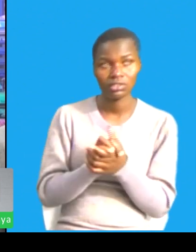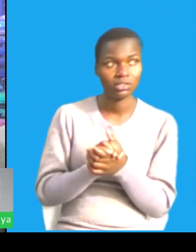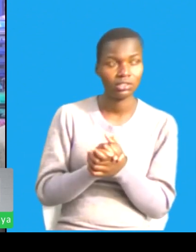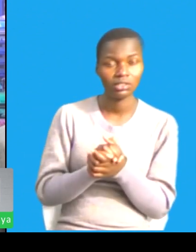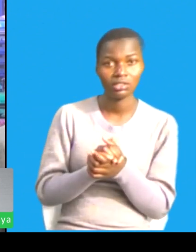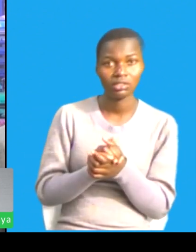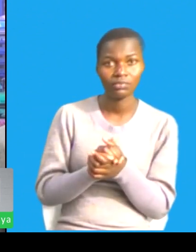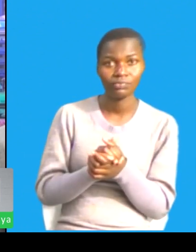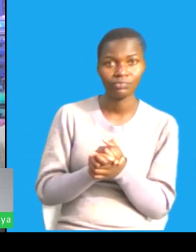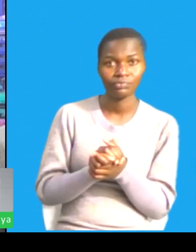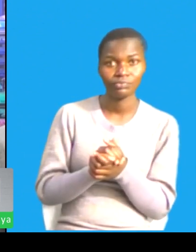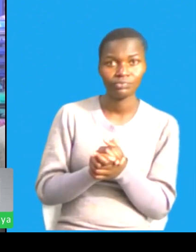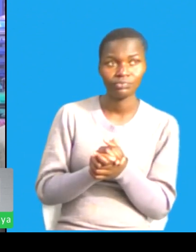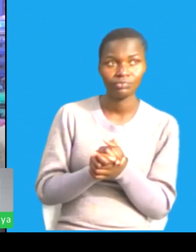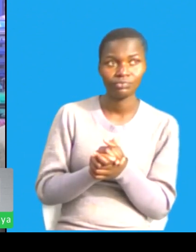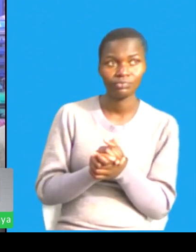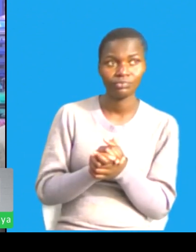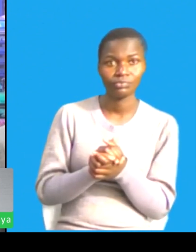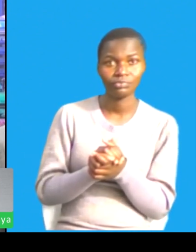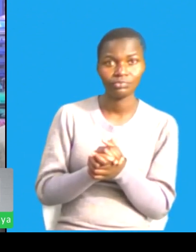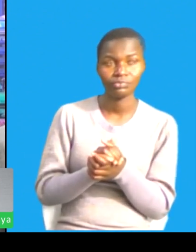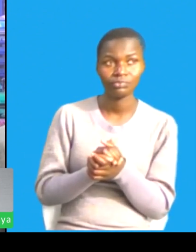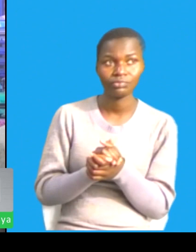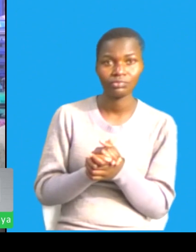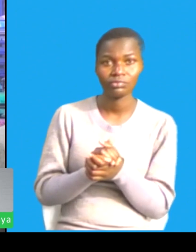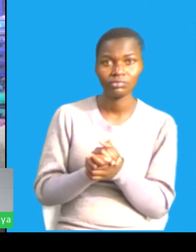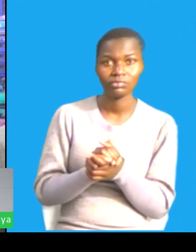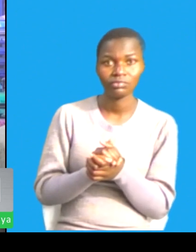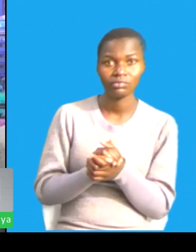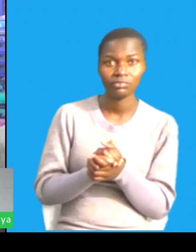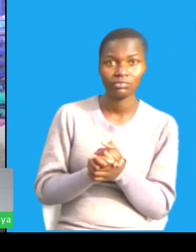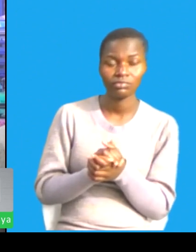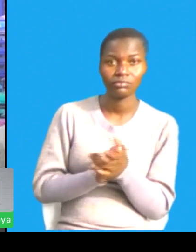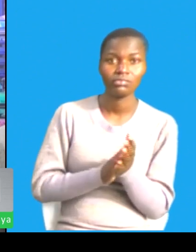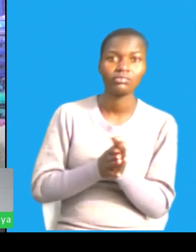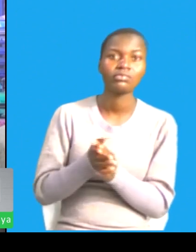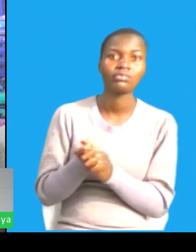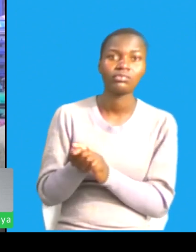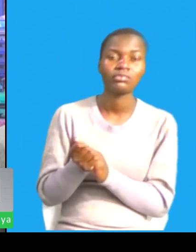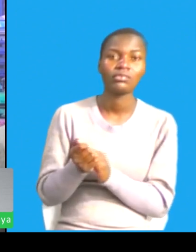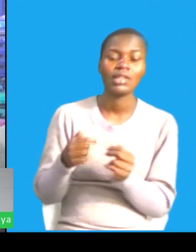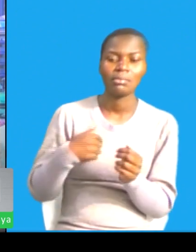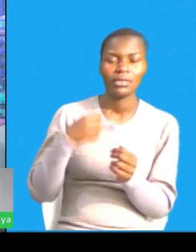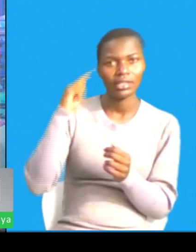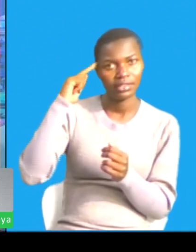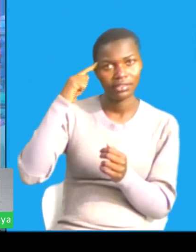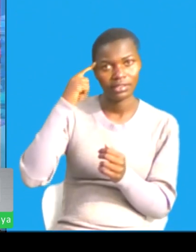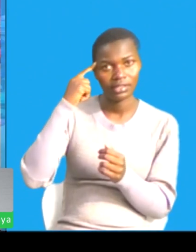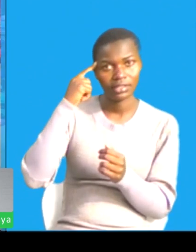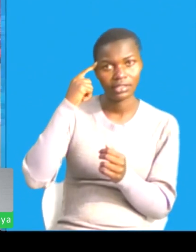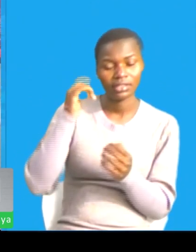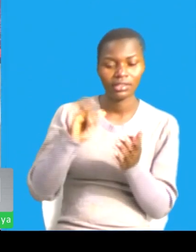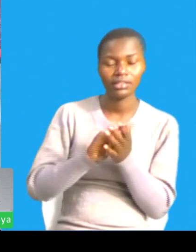Is he overblowing that matter? Really, is he overblowing it? I think that it